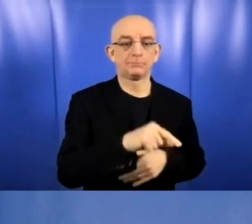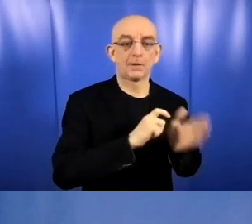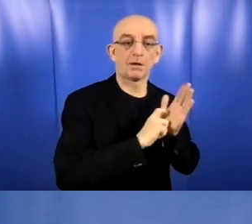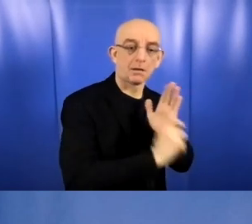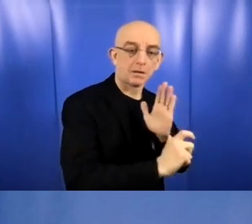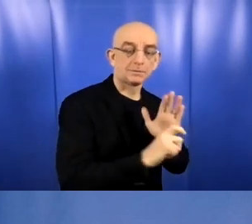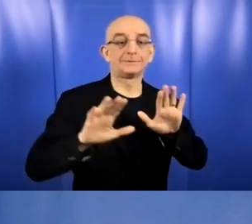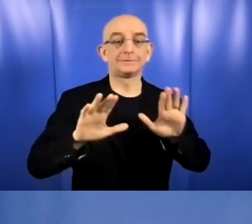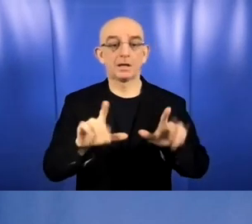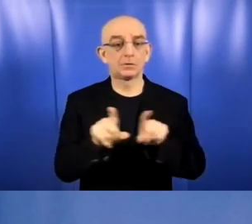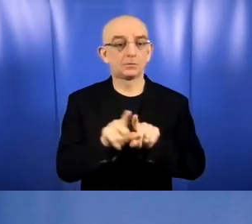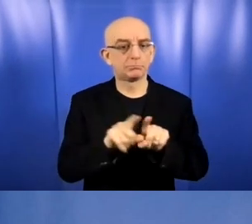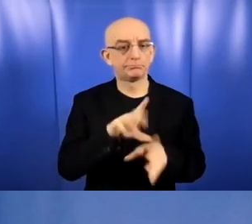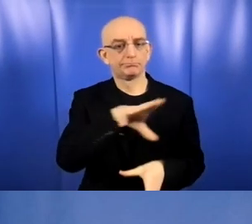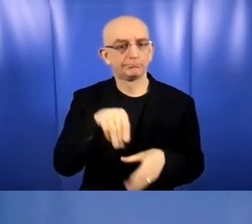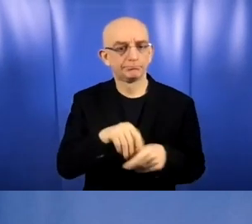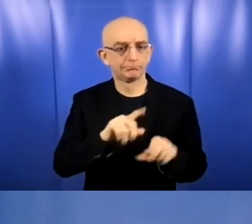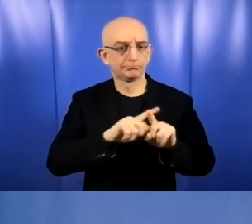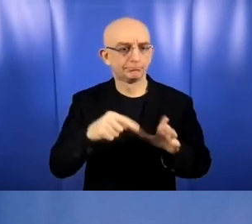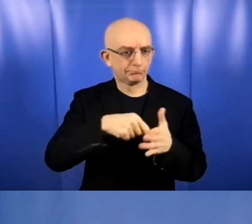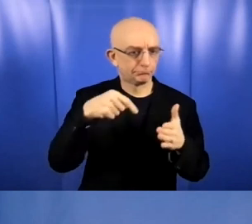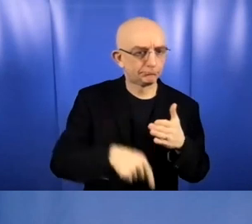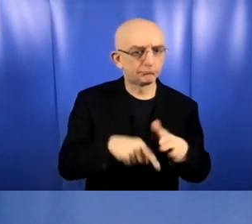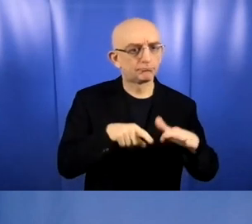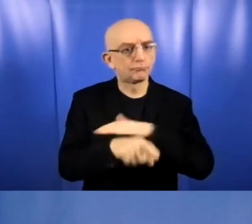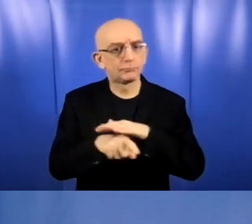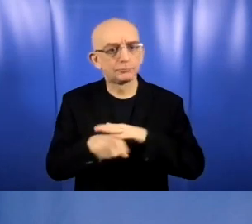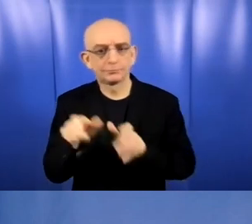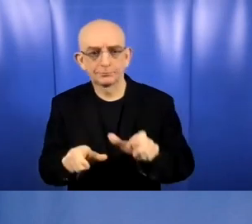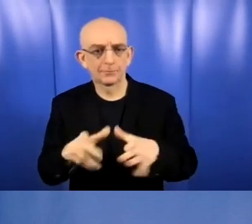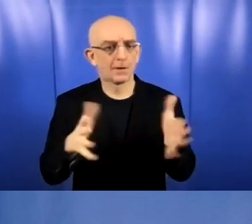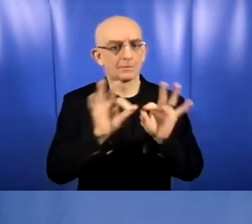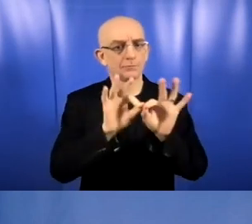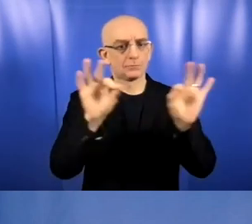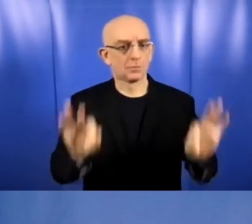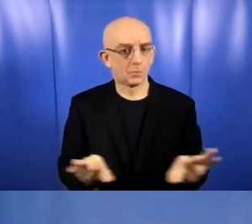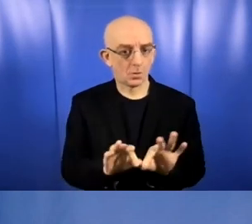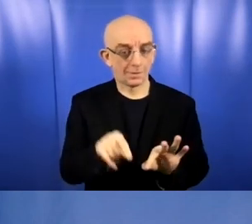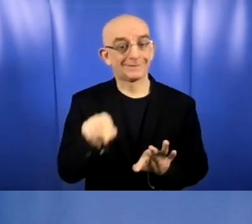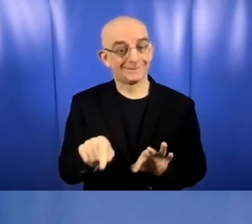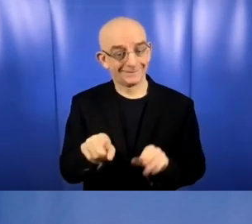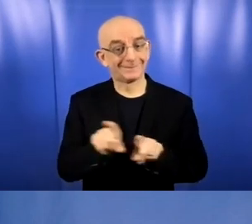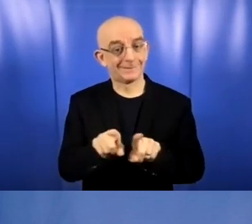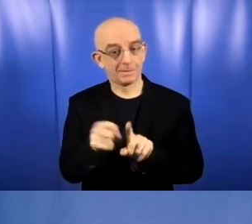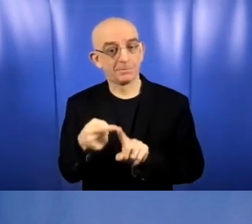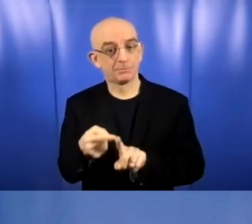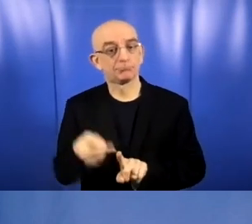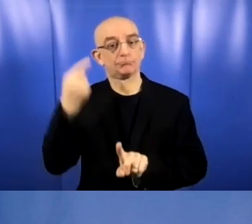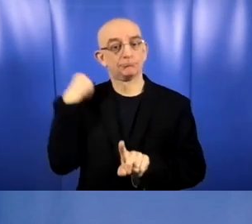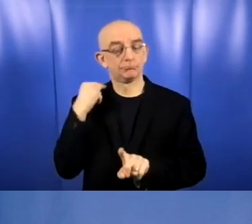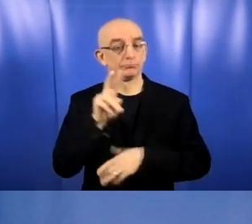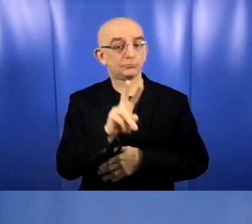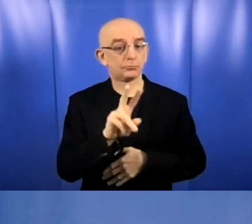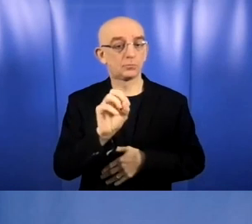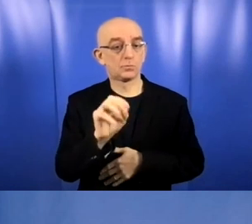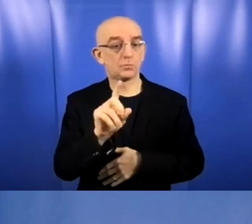Article 5 lists all the international human rights law treaties. It also includes international refugee law as the bedrock